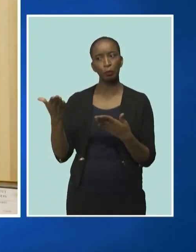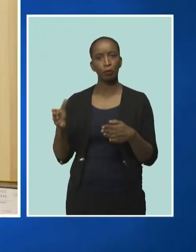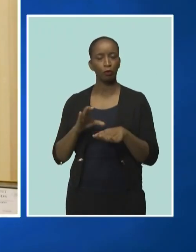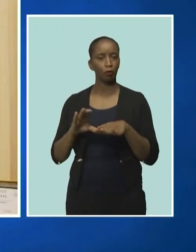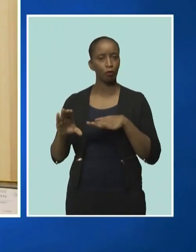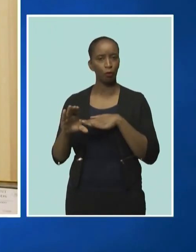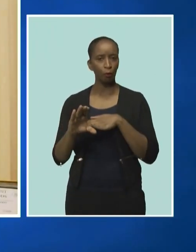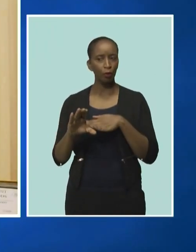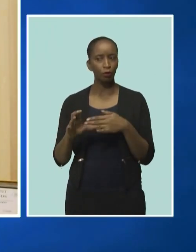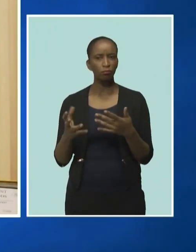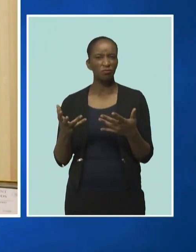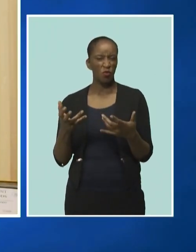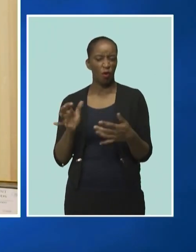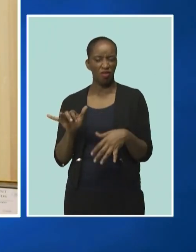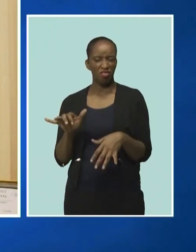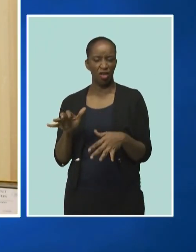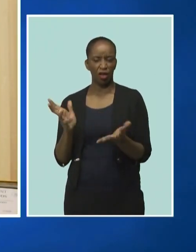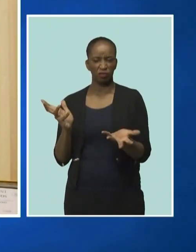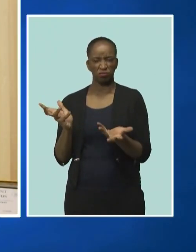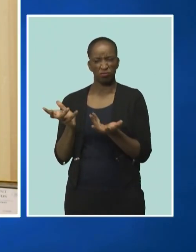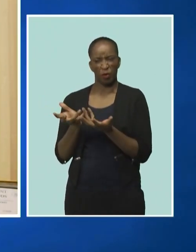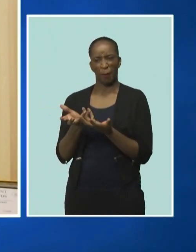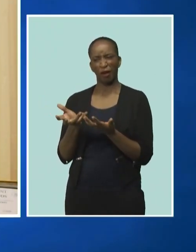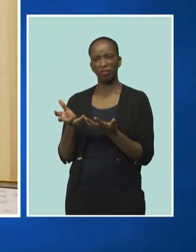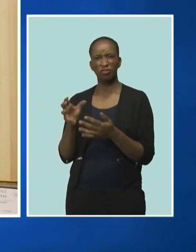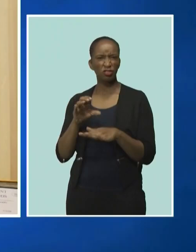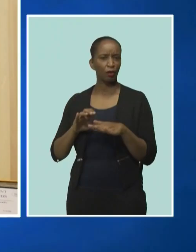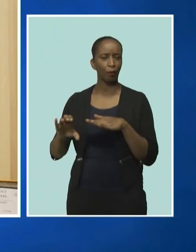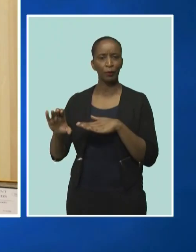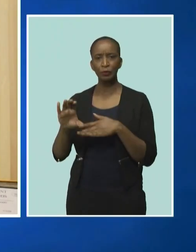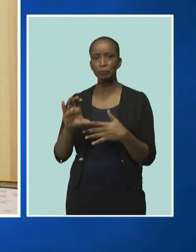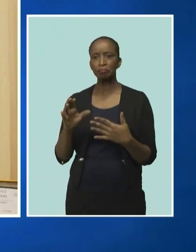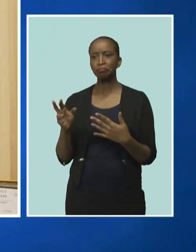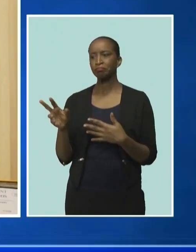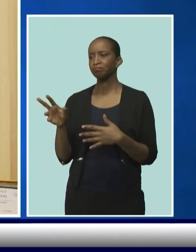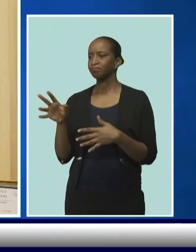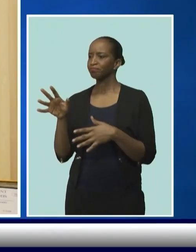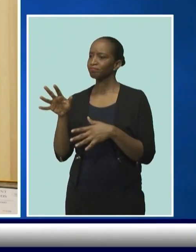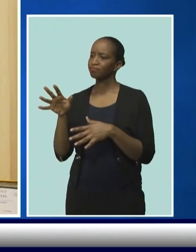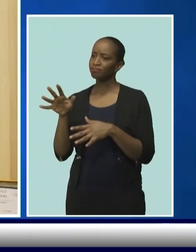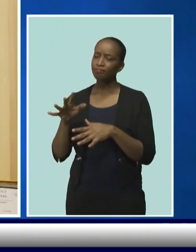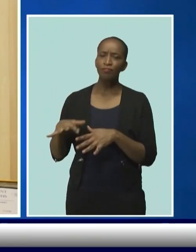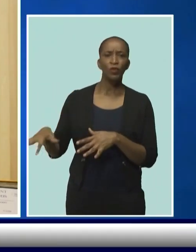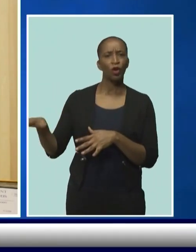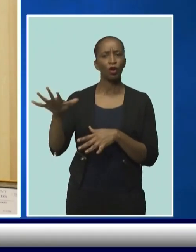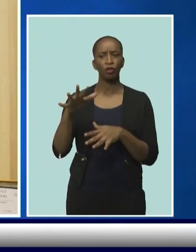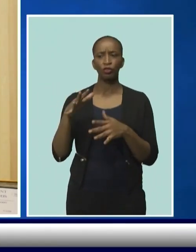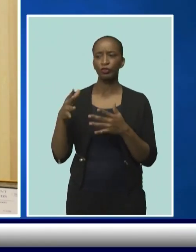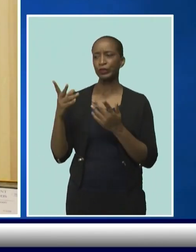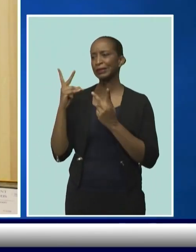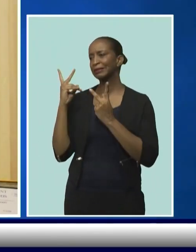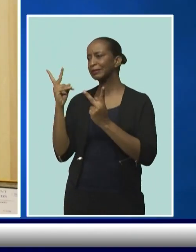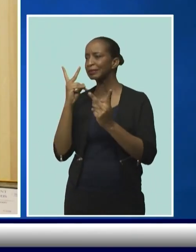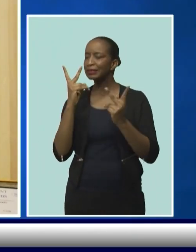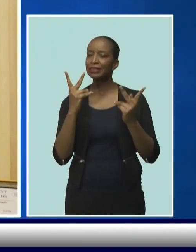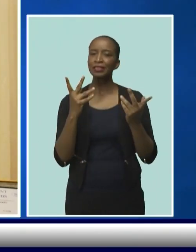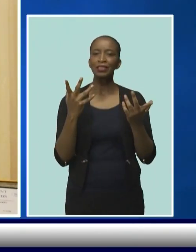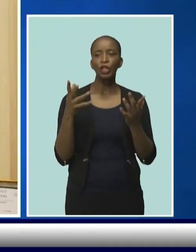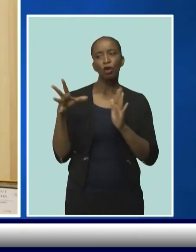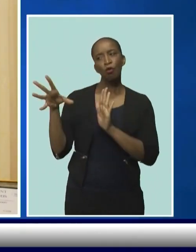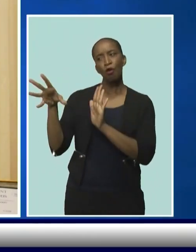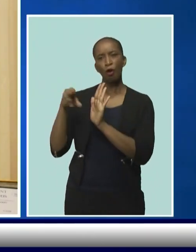which would reflect the region. My inspiration comes from the Caribbean, so I wanted to create a brand that really speaks to that